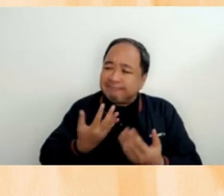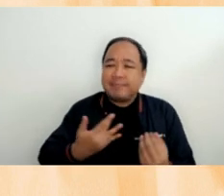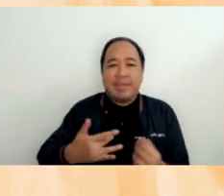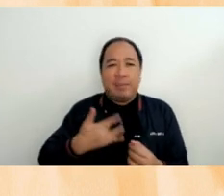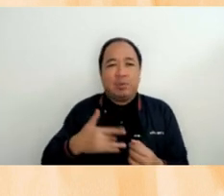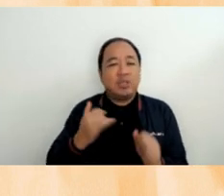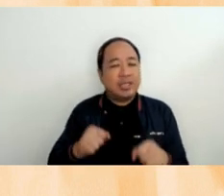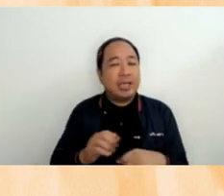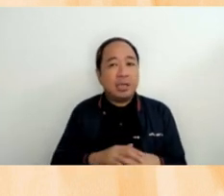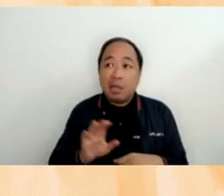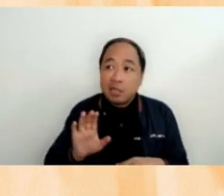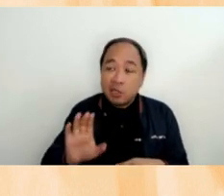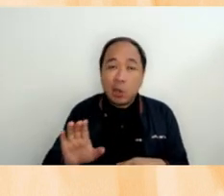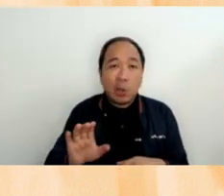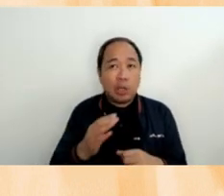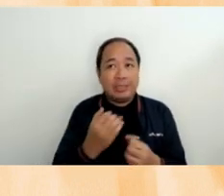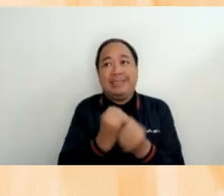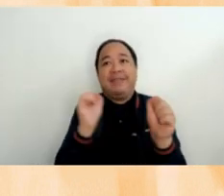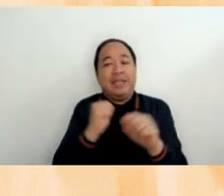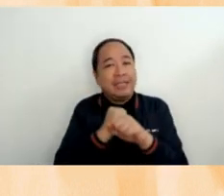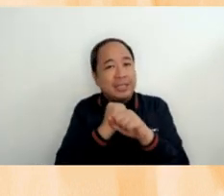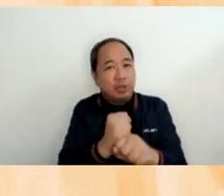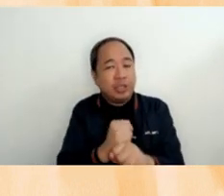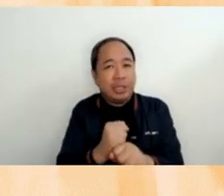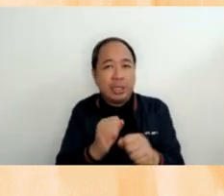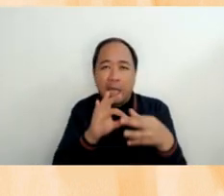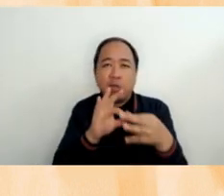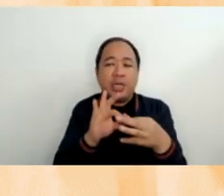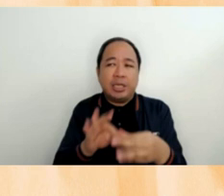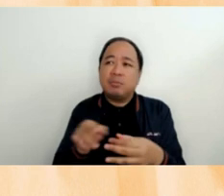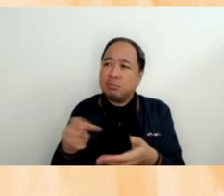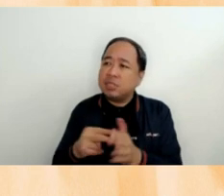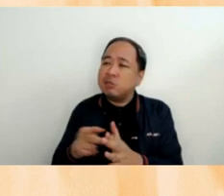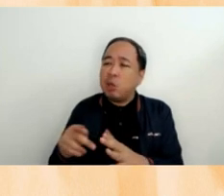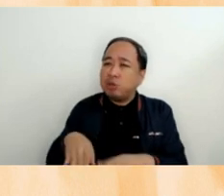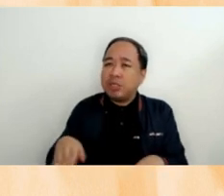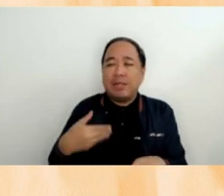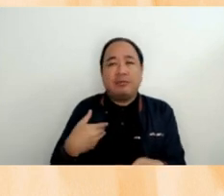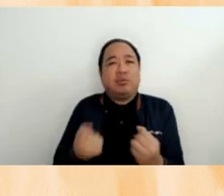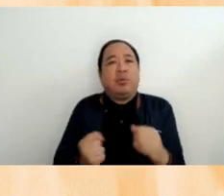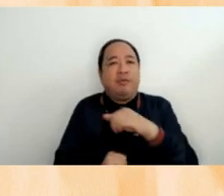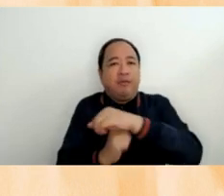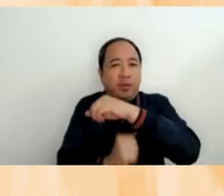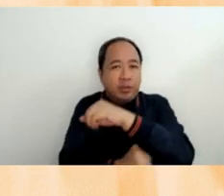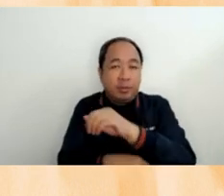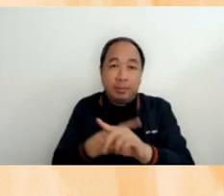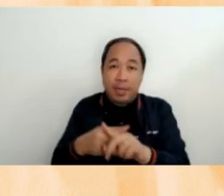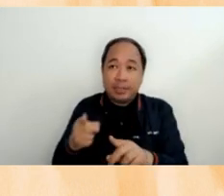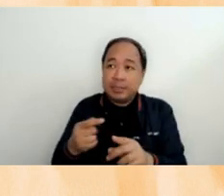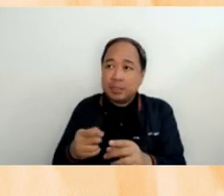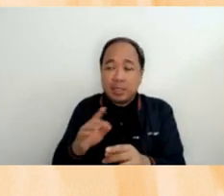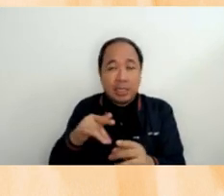of security and connectedness give children strong foundation and supportive